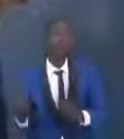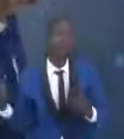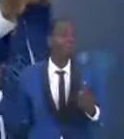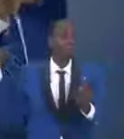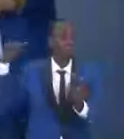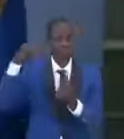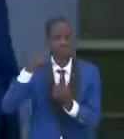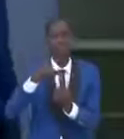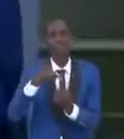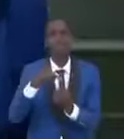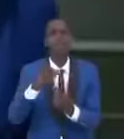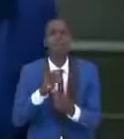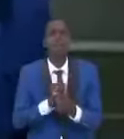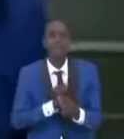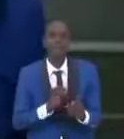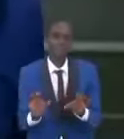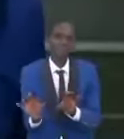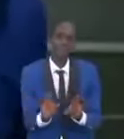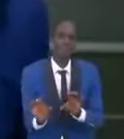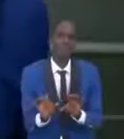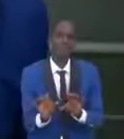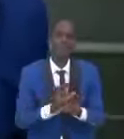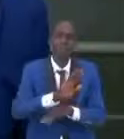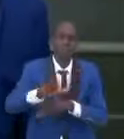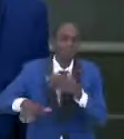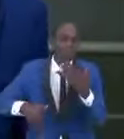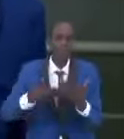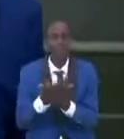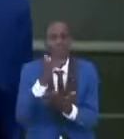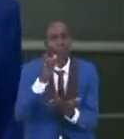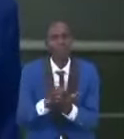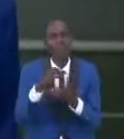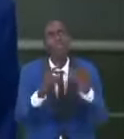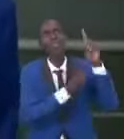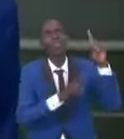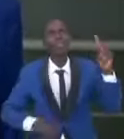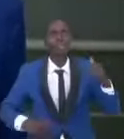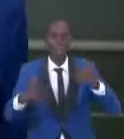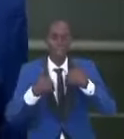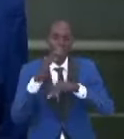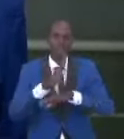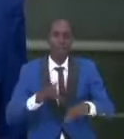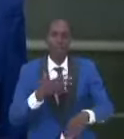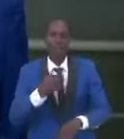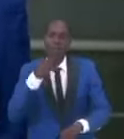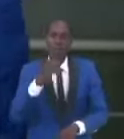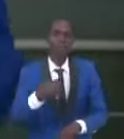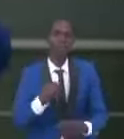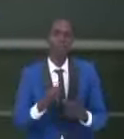Until I do all that the Lord has called me and commanded me to